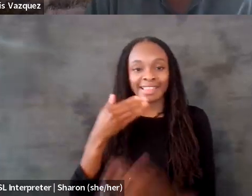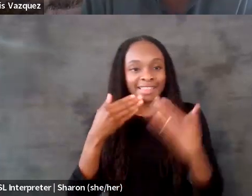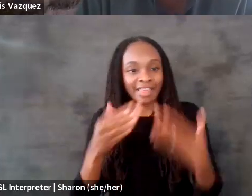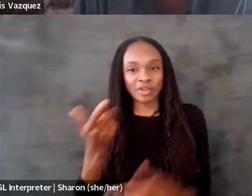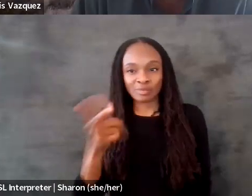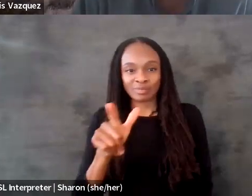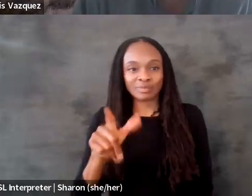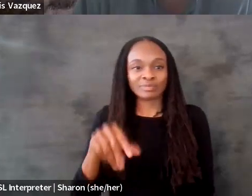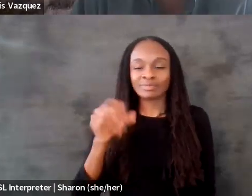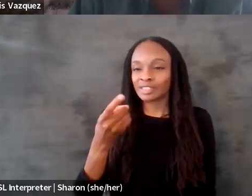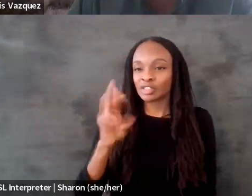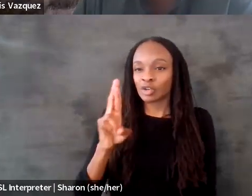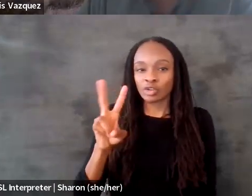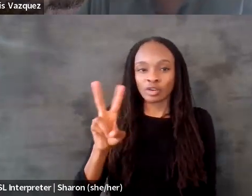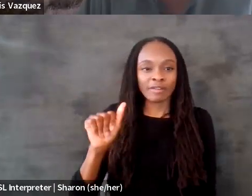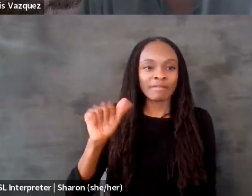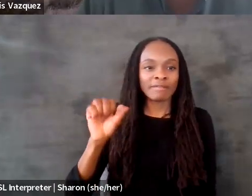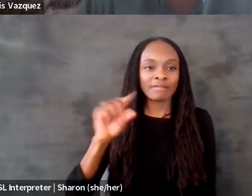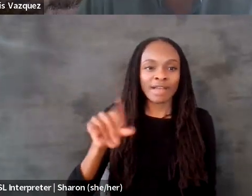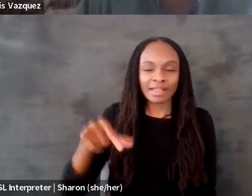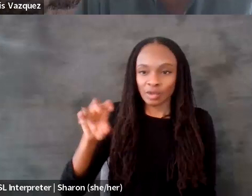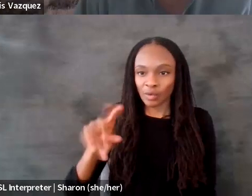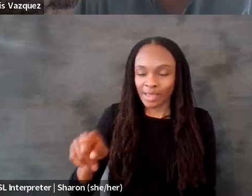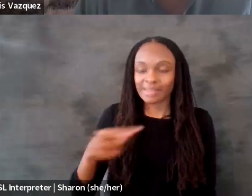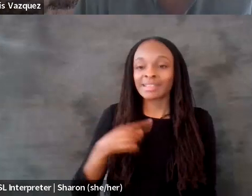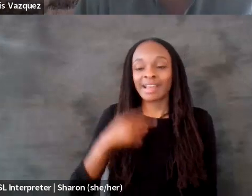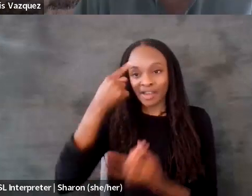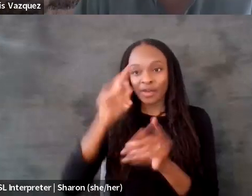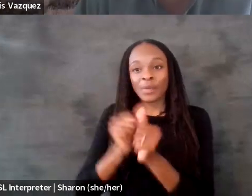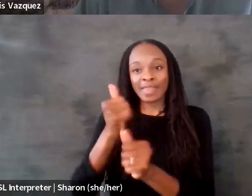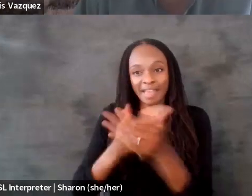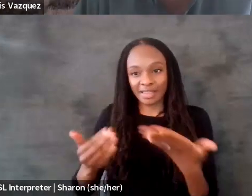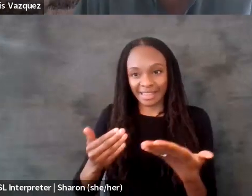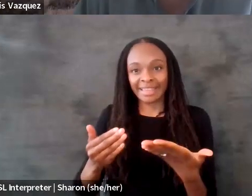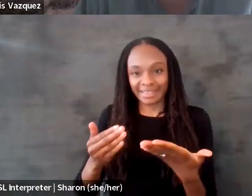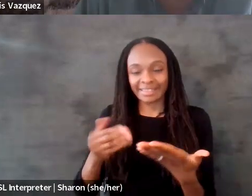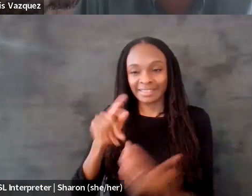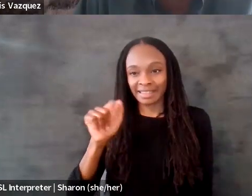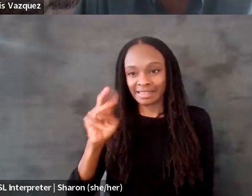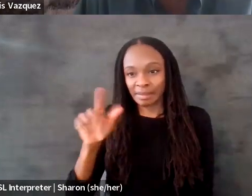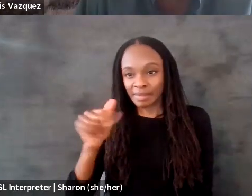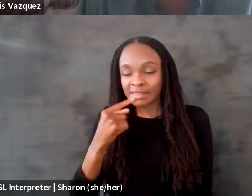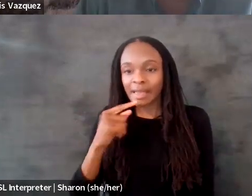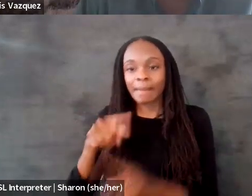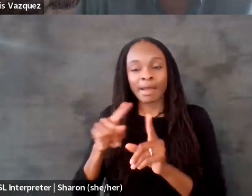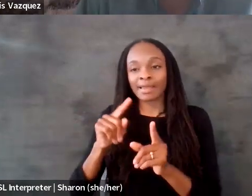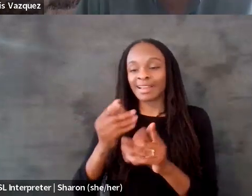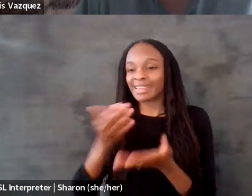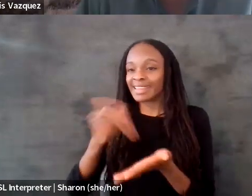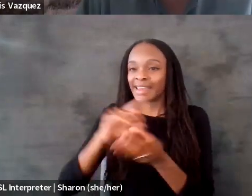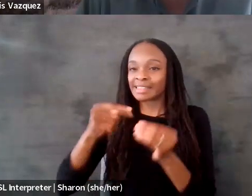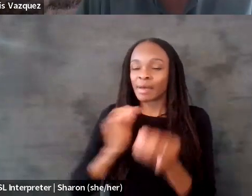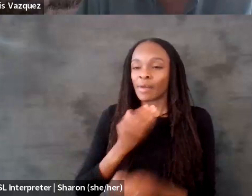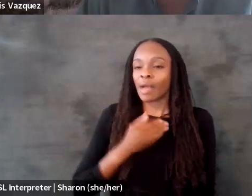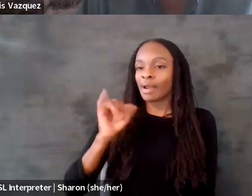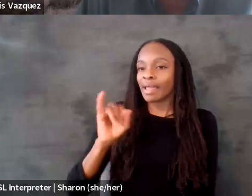agree everything about everything she just said, but it really comes back down to our implicit biases. It